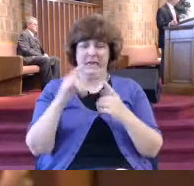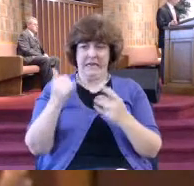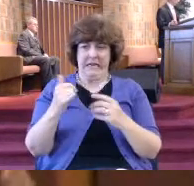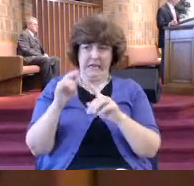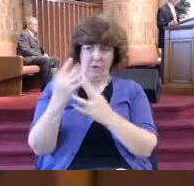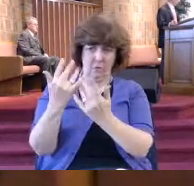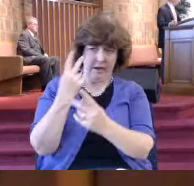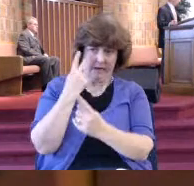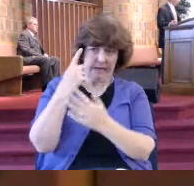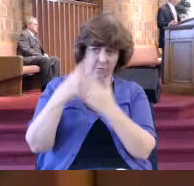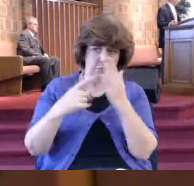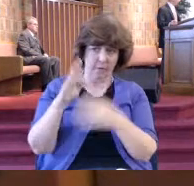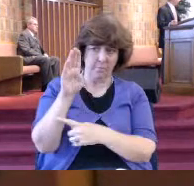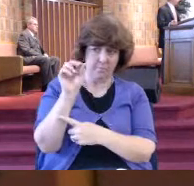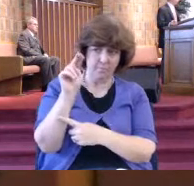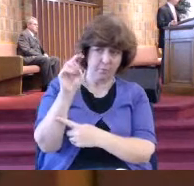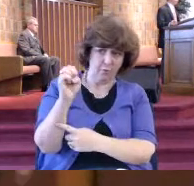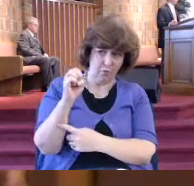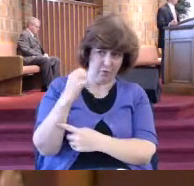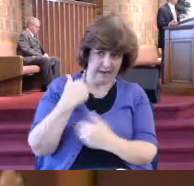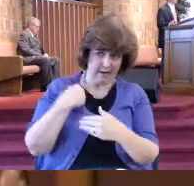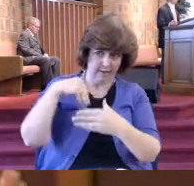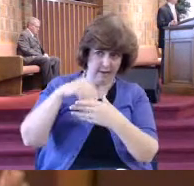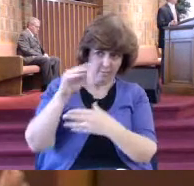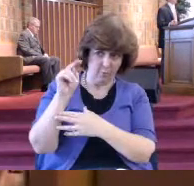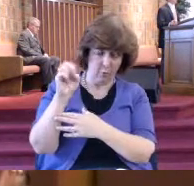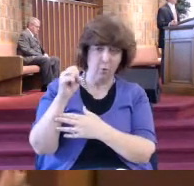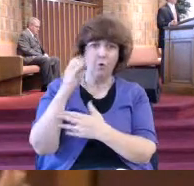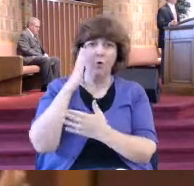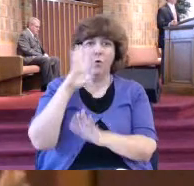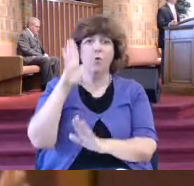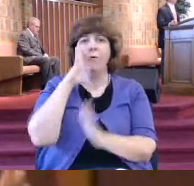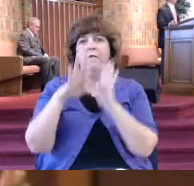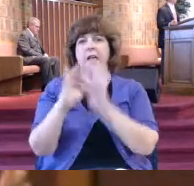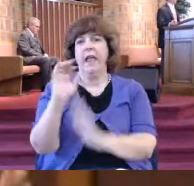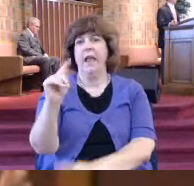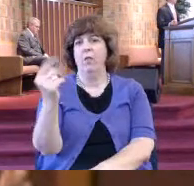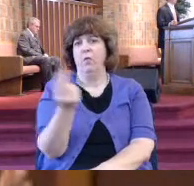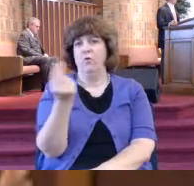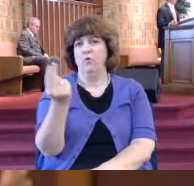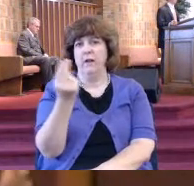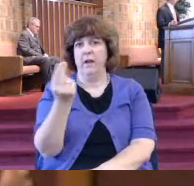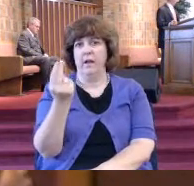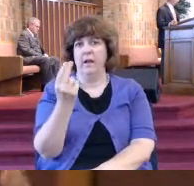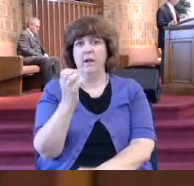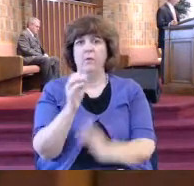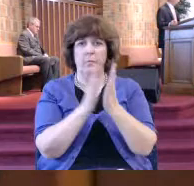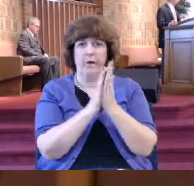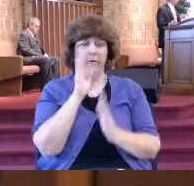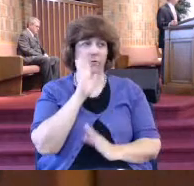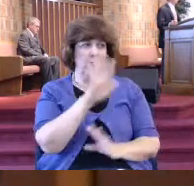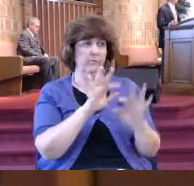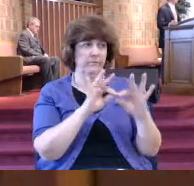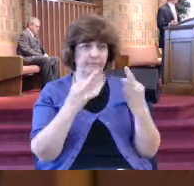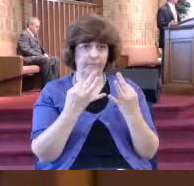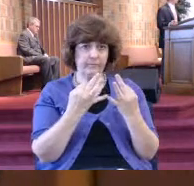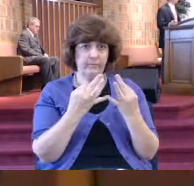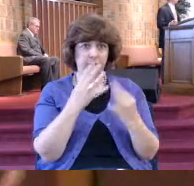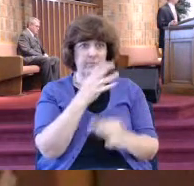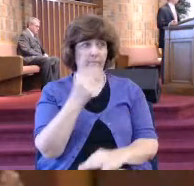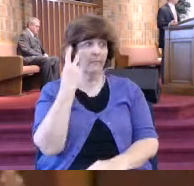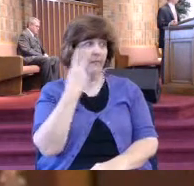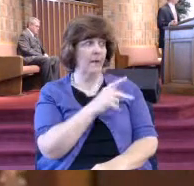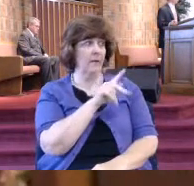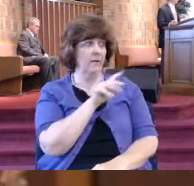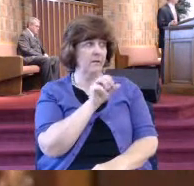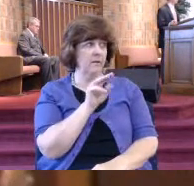continue to remember that family in your prayers this morning. Also, if you take a look down front this morning, Tom and Sandra are not